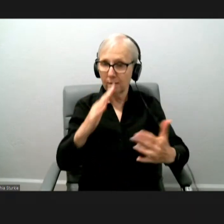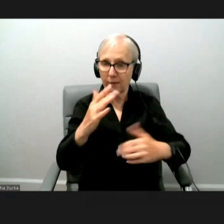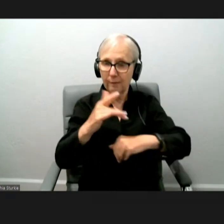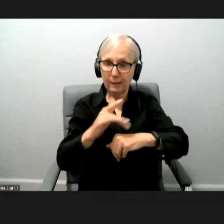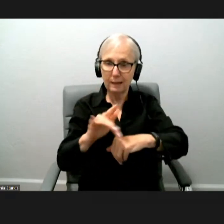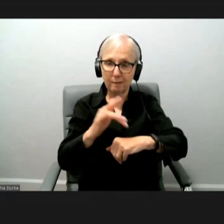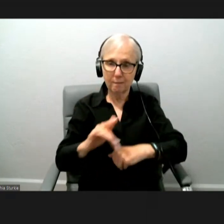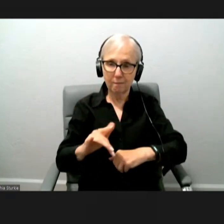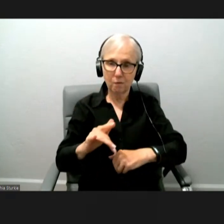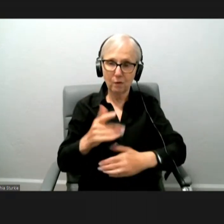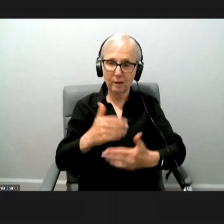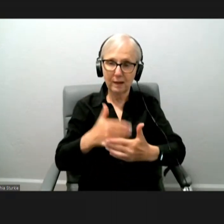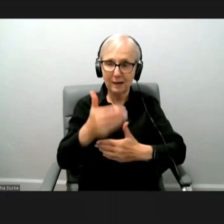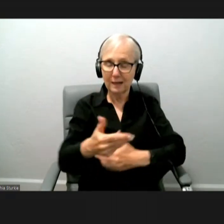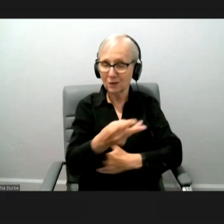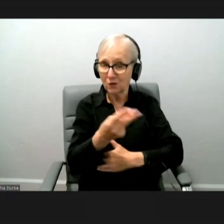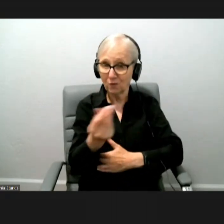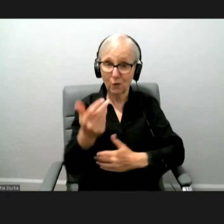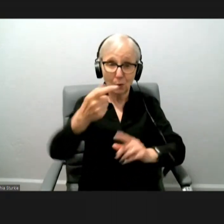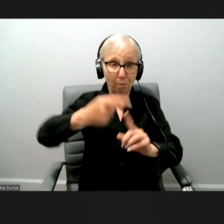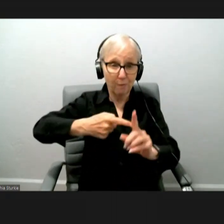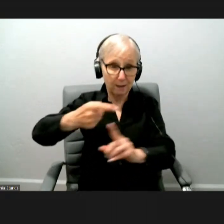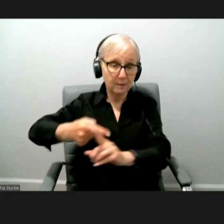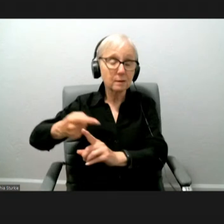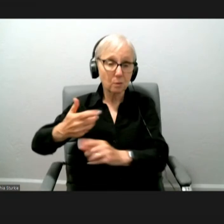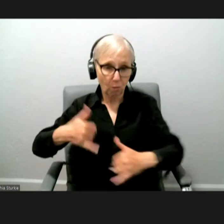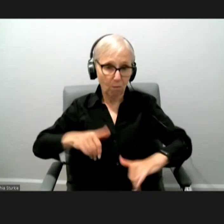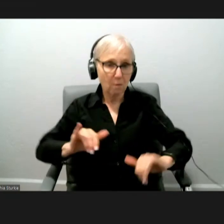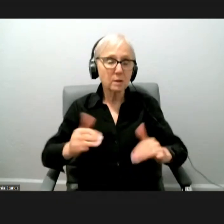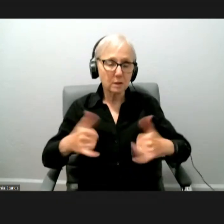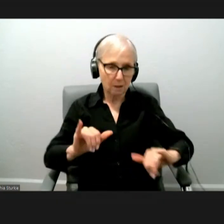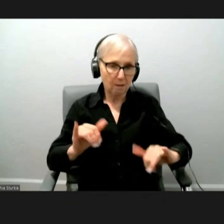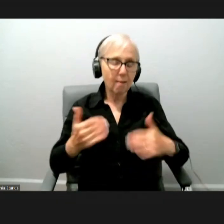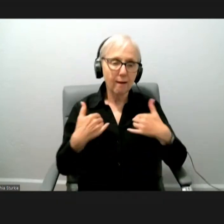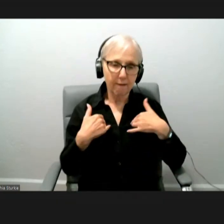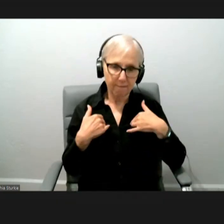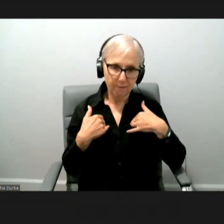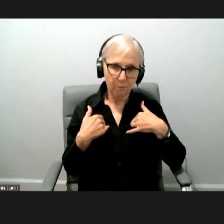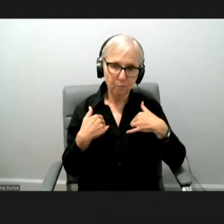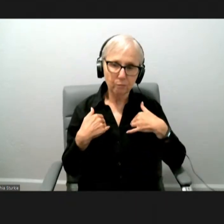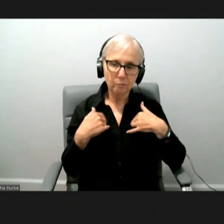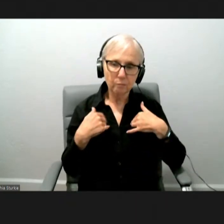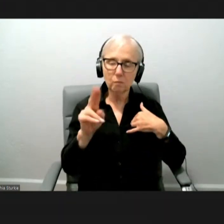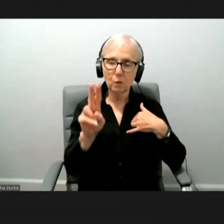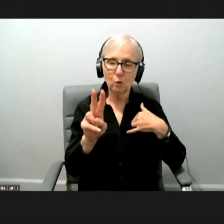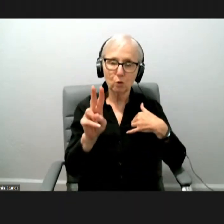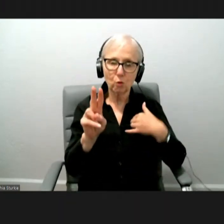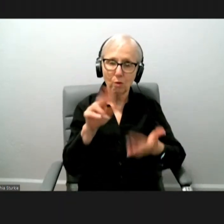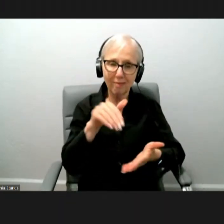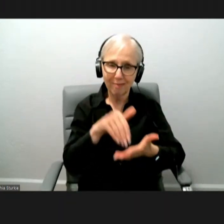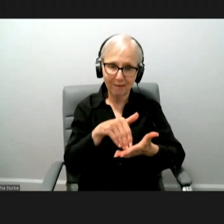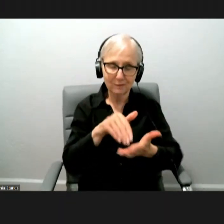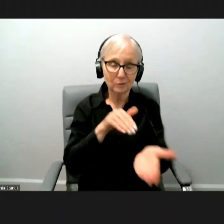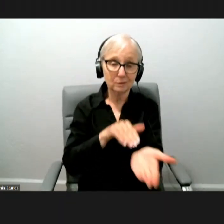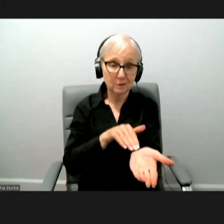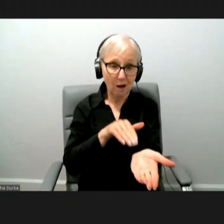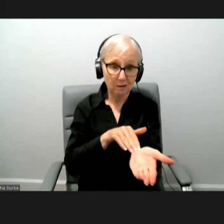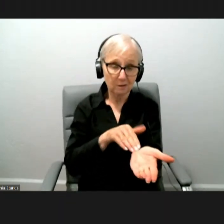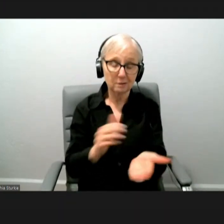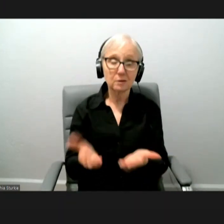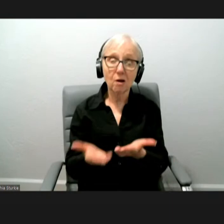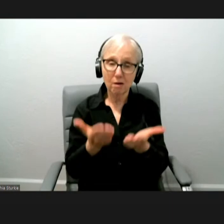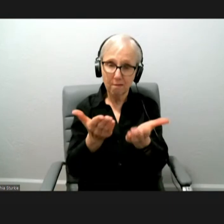for at least the next couple of months. And then we have about 2,000 vaccine providers that are still offering these